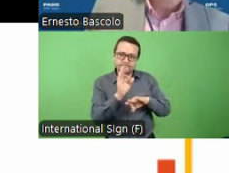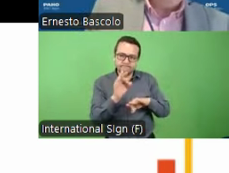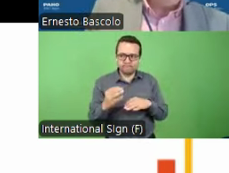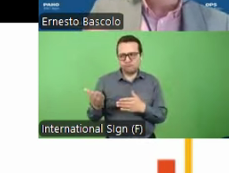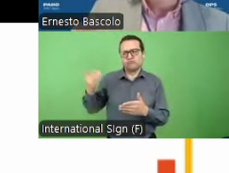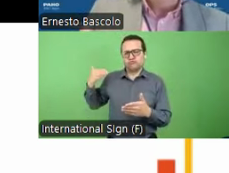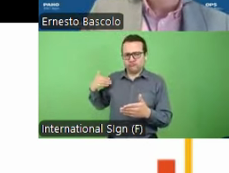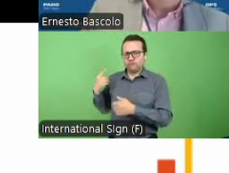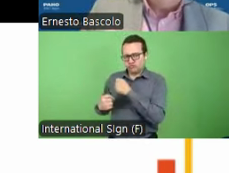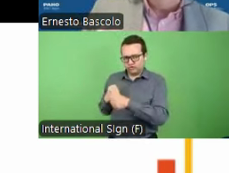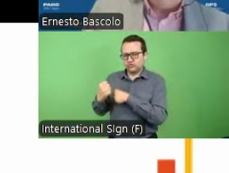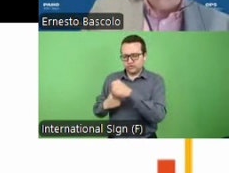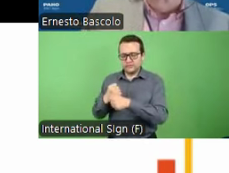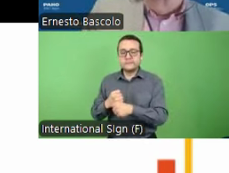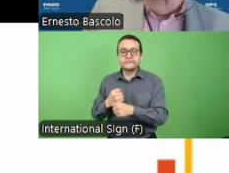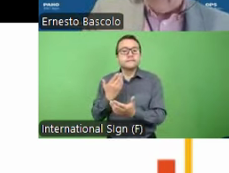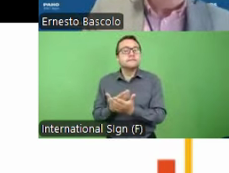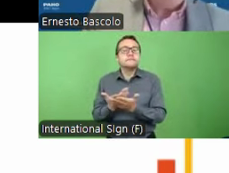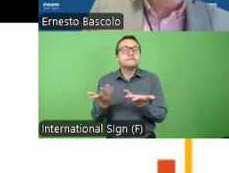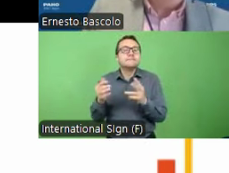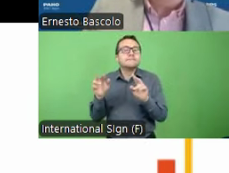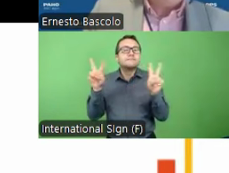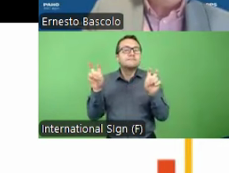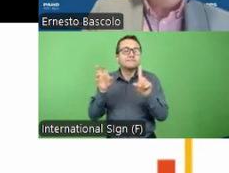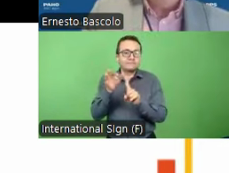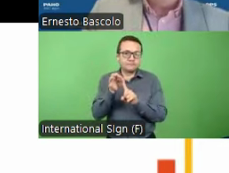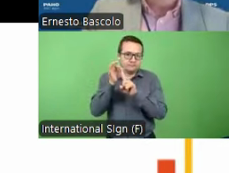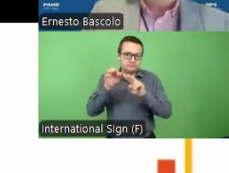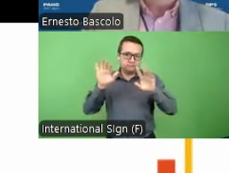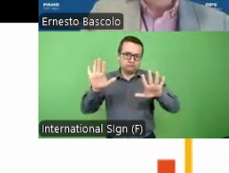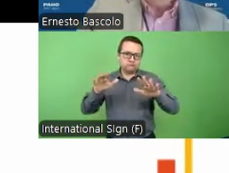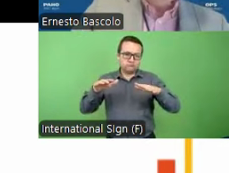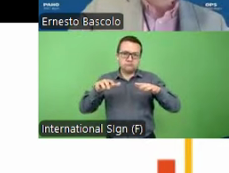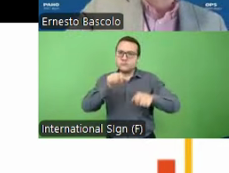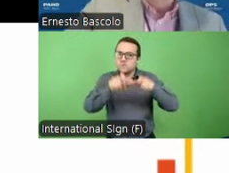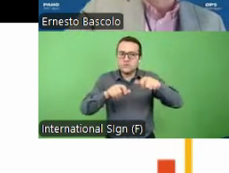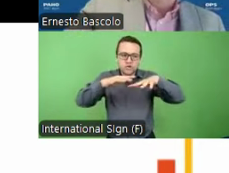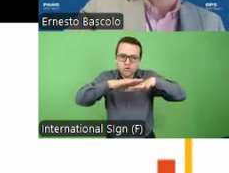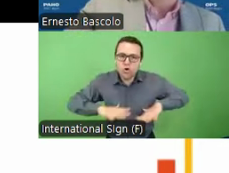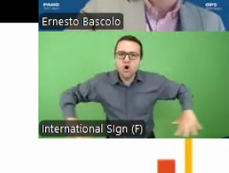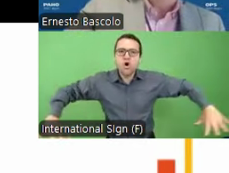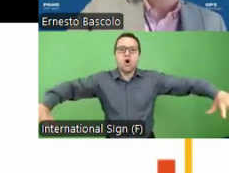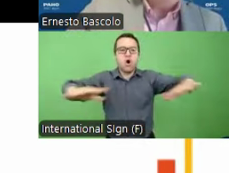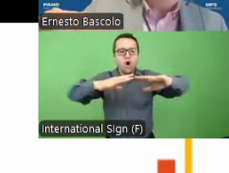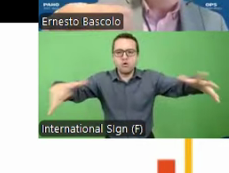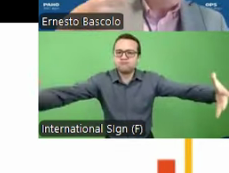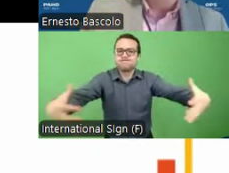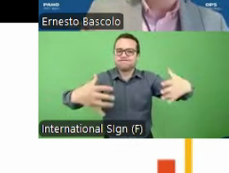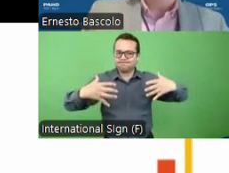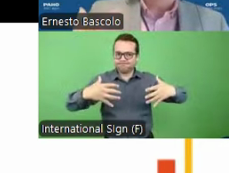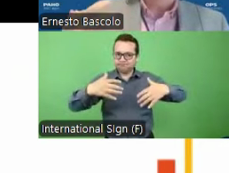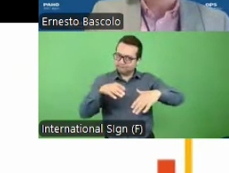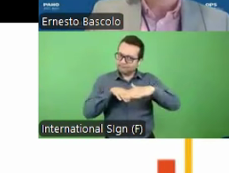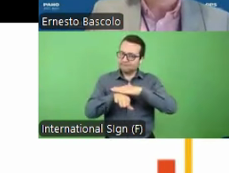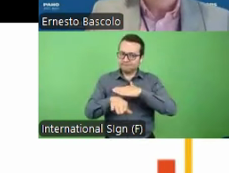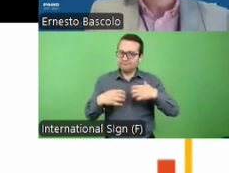the last years, especialmente en el marco especially de in la the cobertura framework of universal the de estos reportes universal que coverage mencionaba of these previamente que la Organización